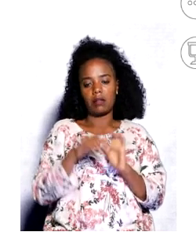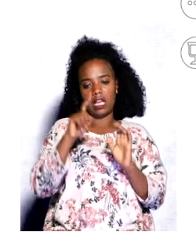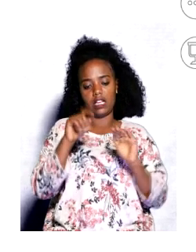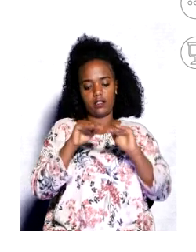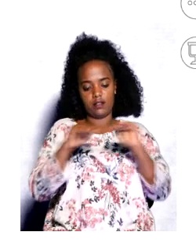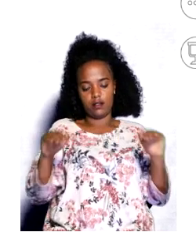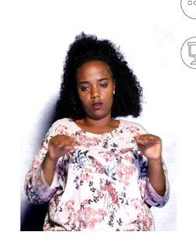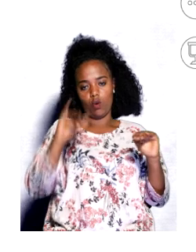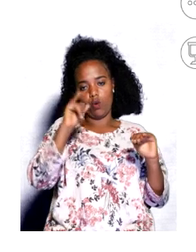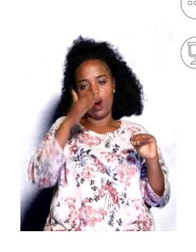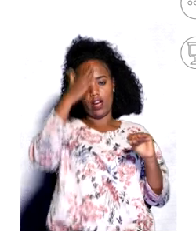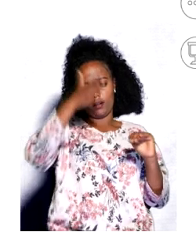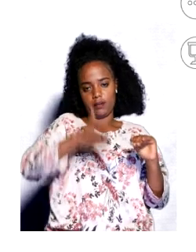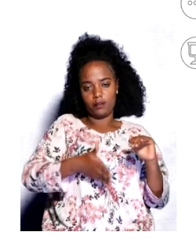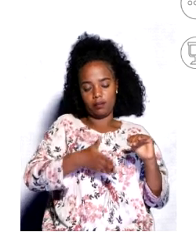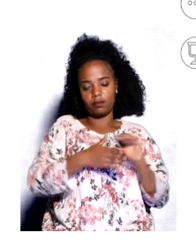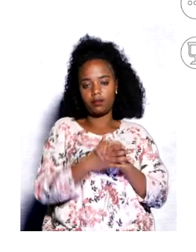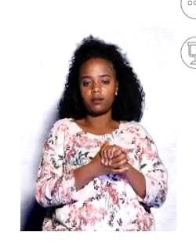y-axis.